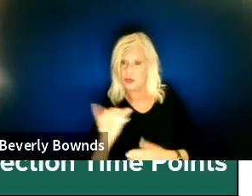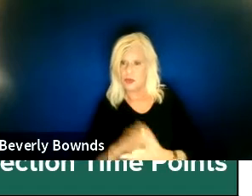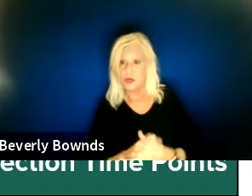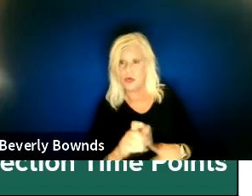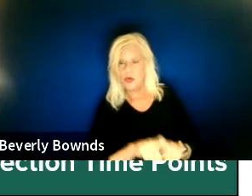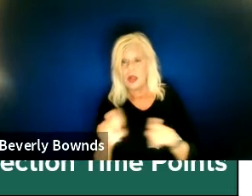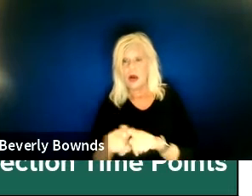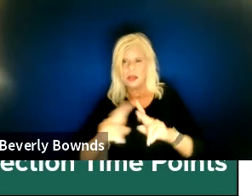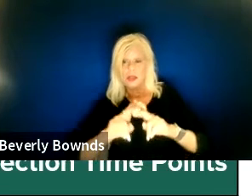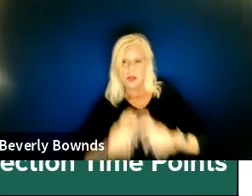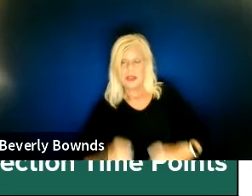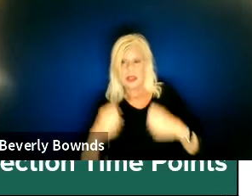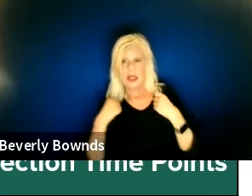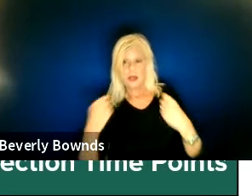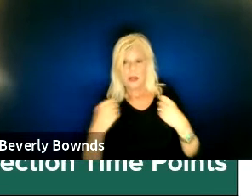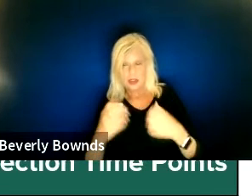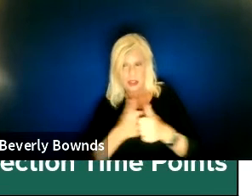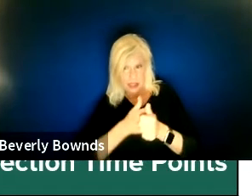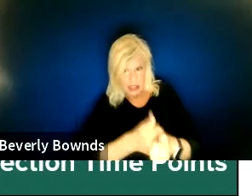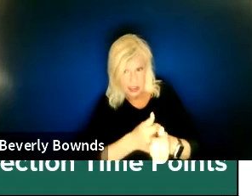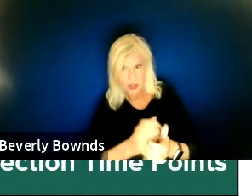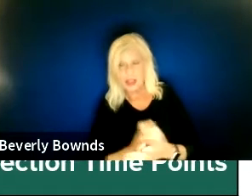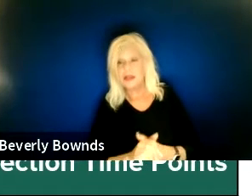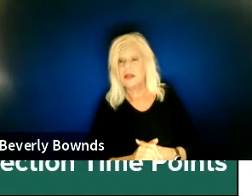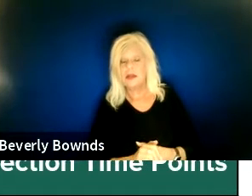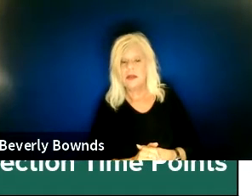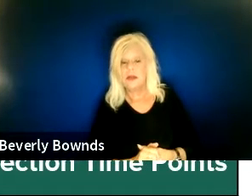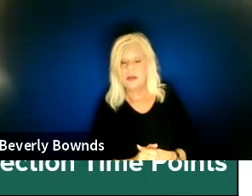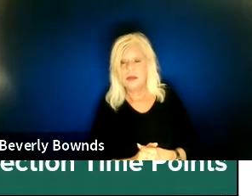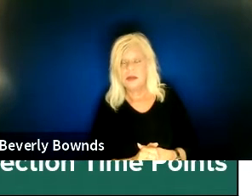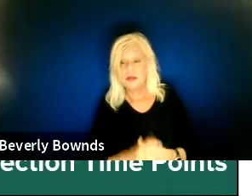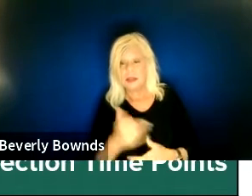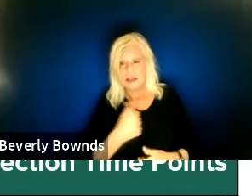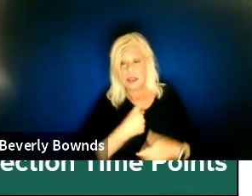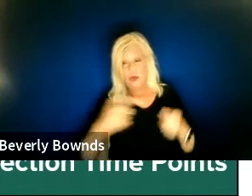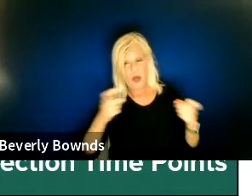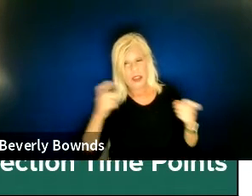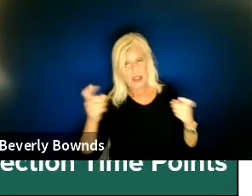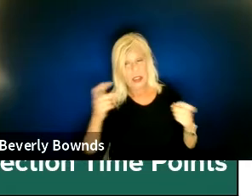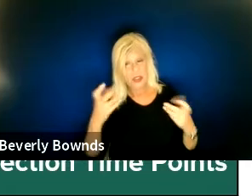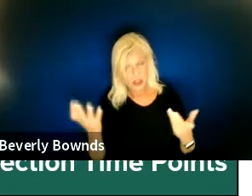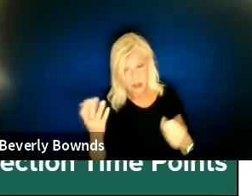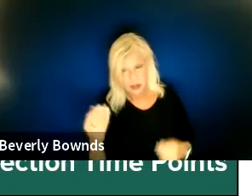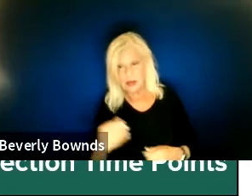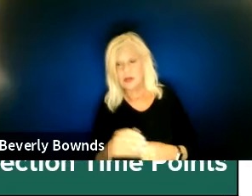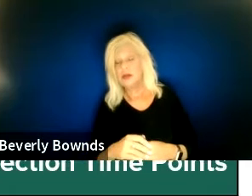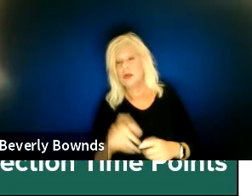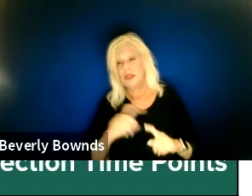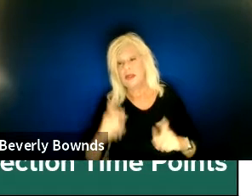also assess exercise adherence, self-efficacy, self-regulation, social support, outcome